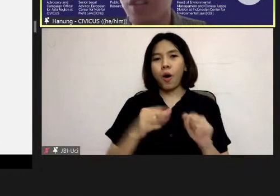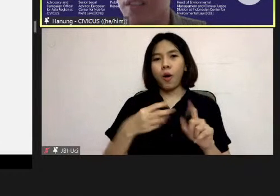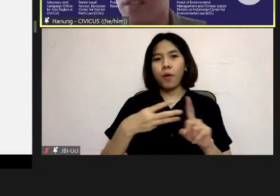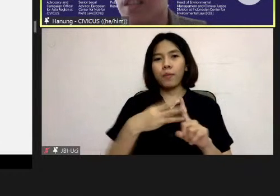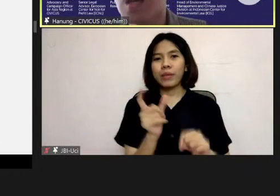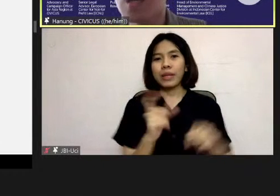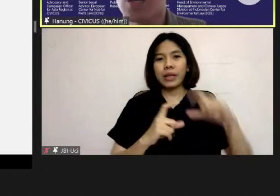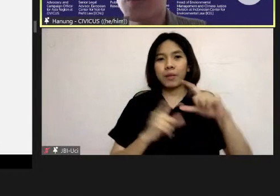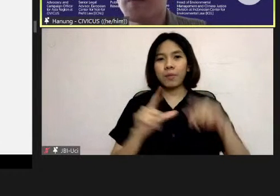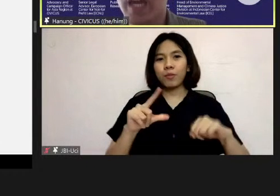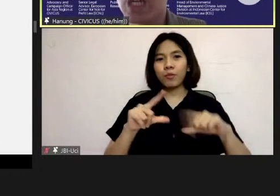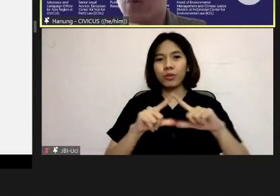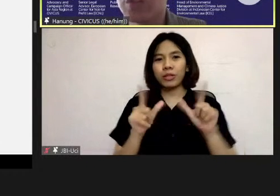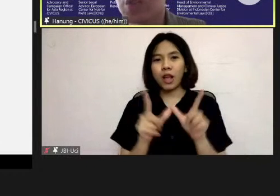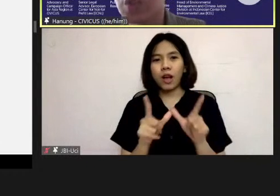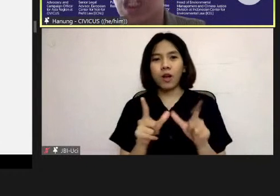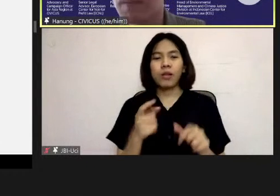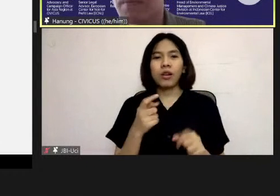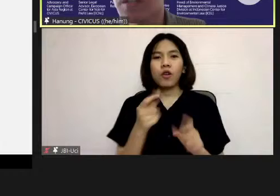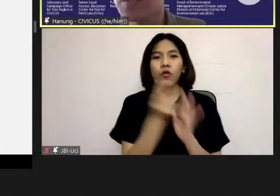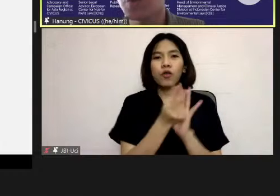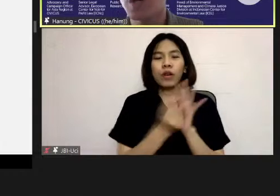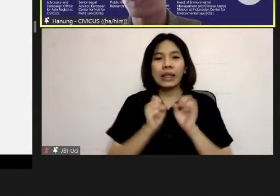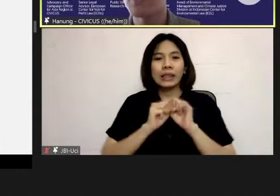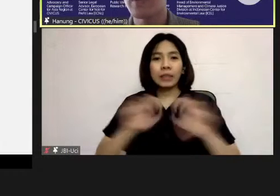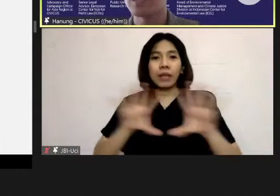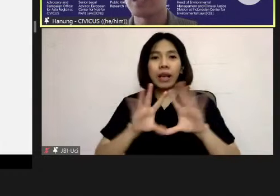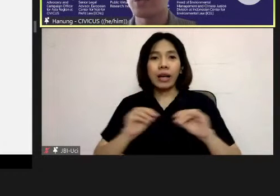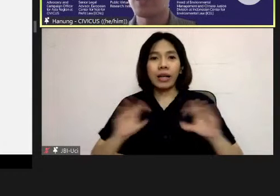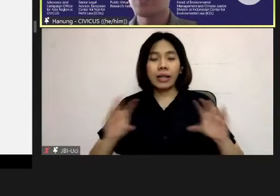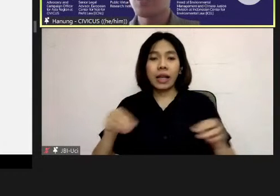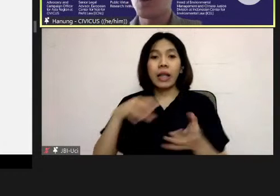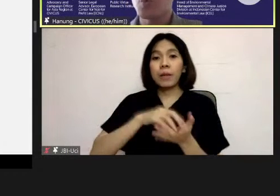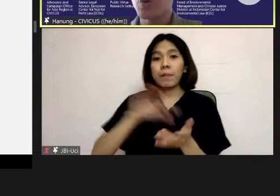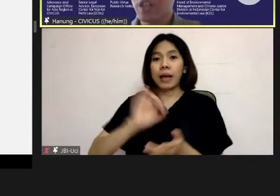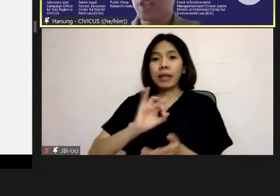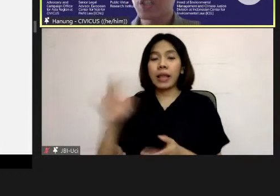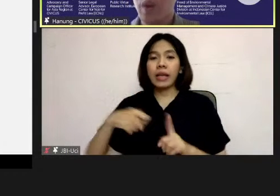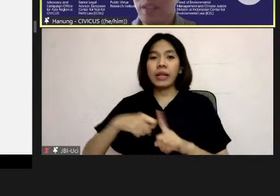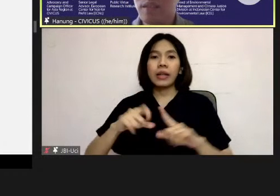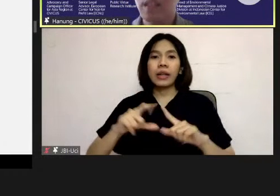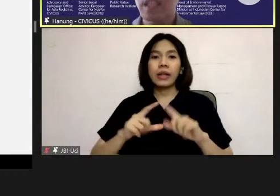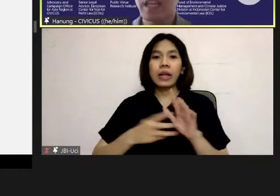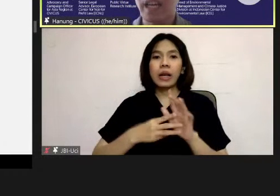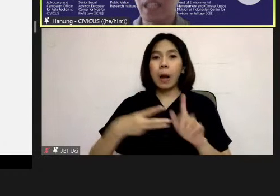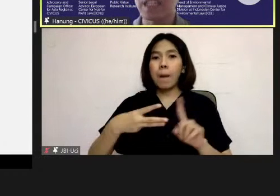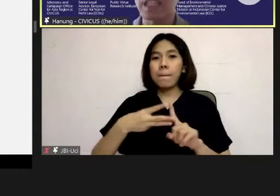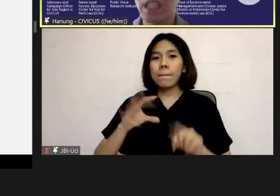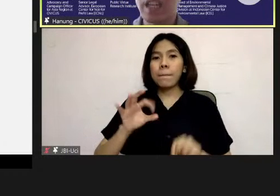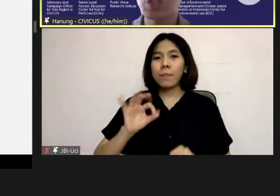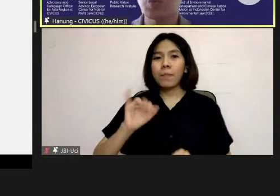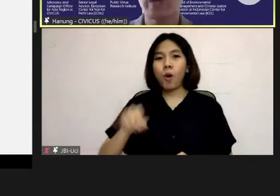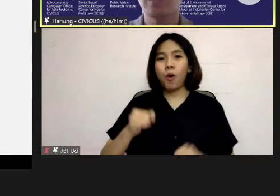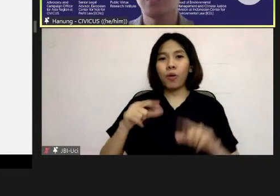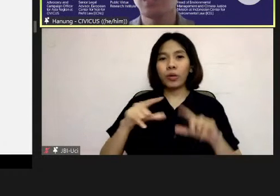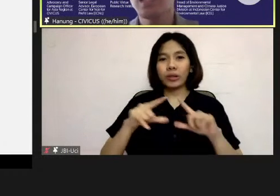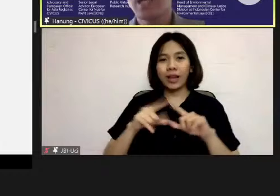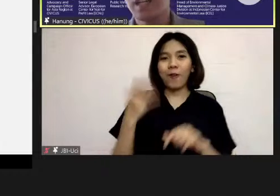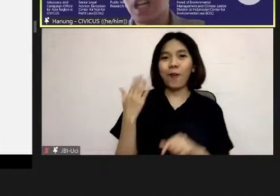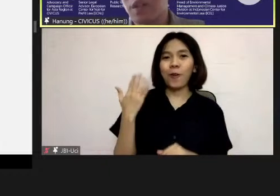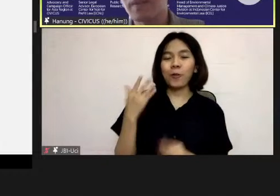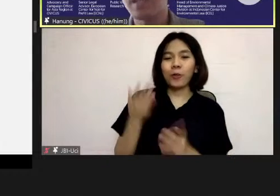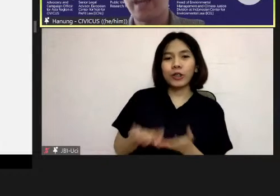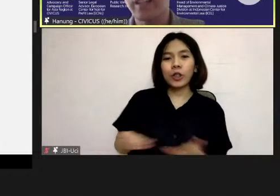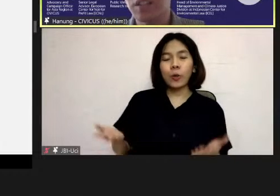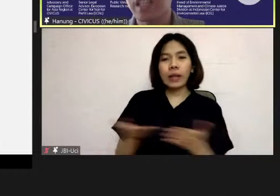disrupt protests from Naga World Union members who are defending their workers' rights. And in India as well,